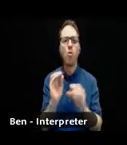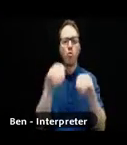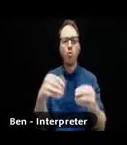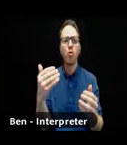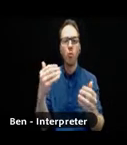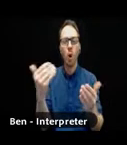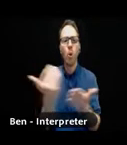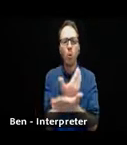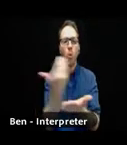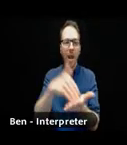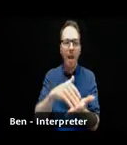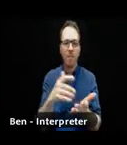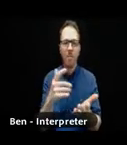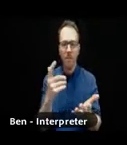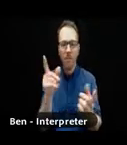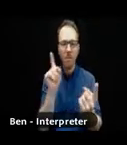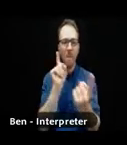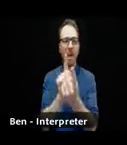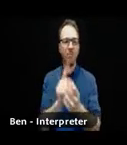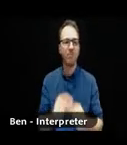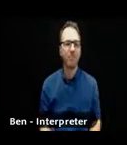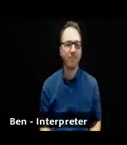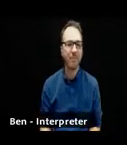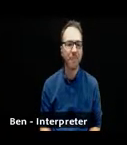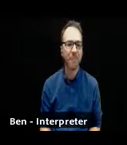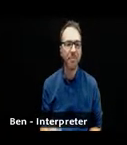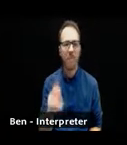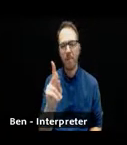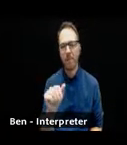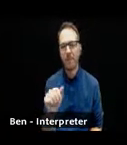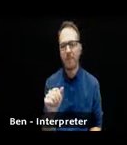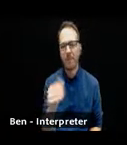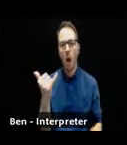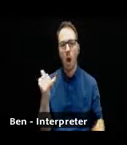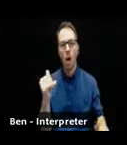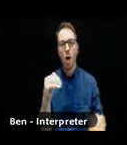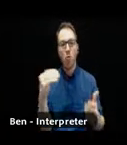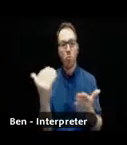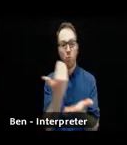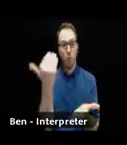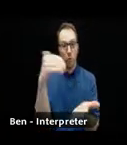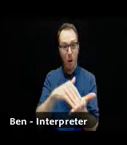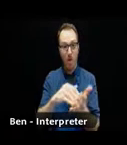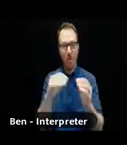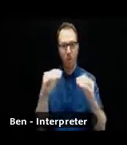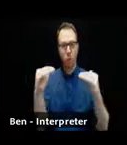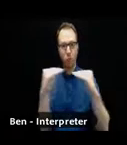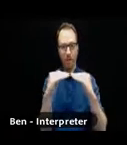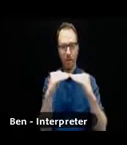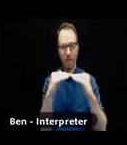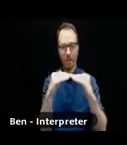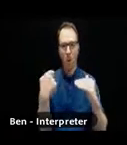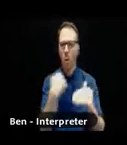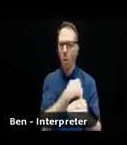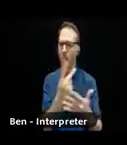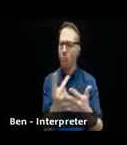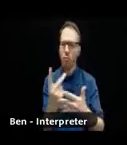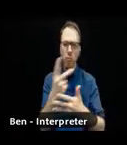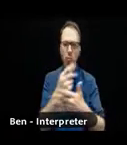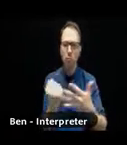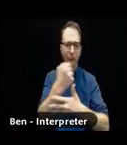met. So at the Restorative Justice Project at Impact Justice, we primarily work